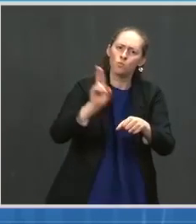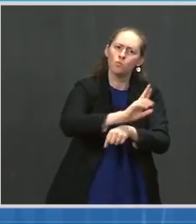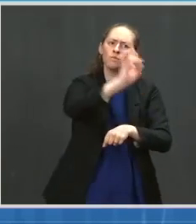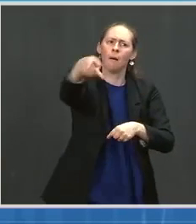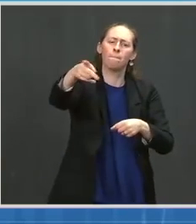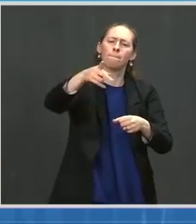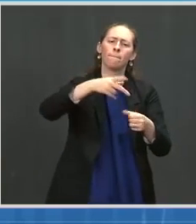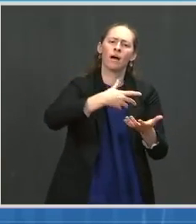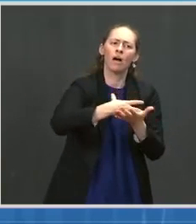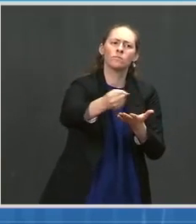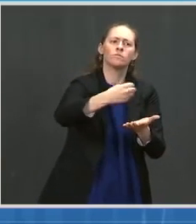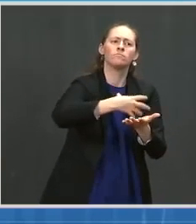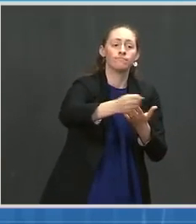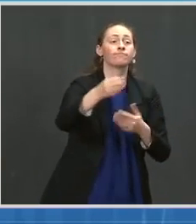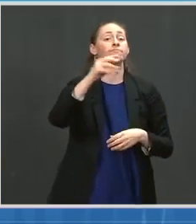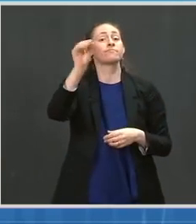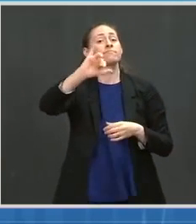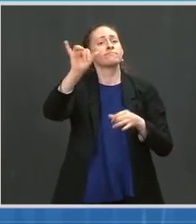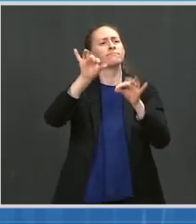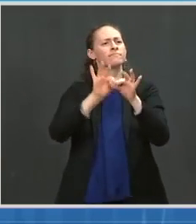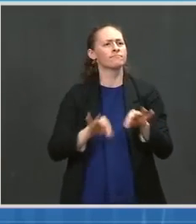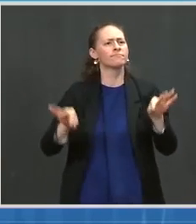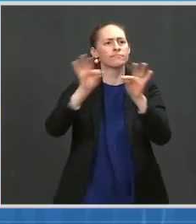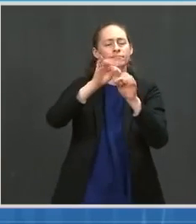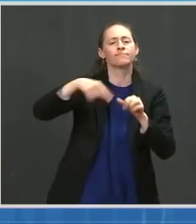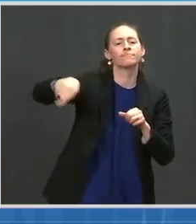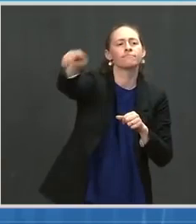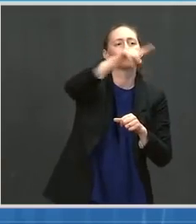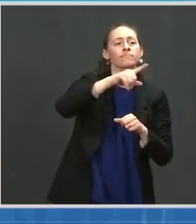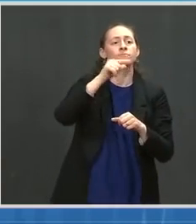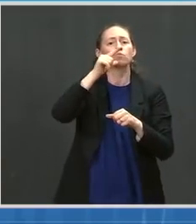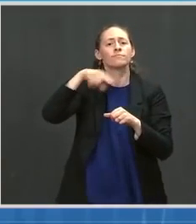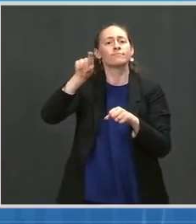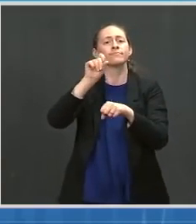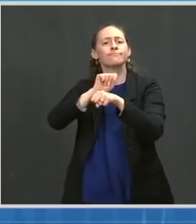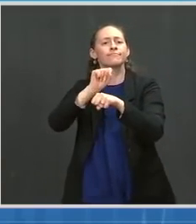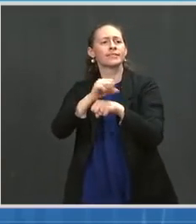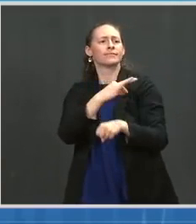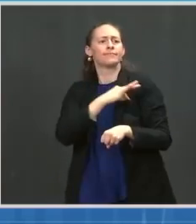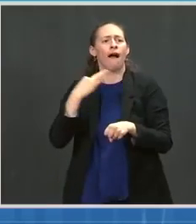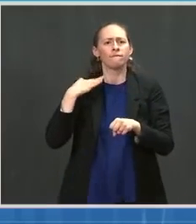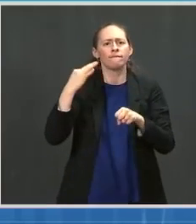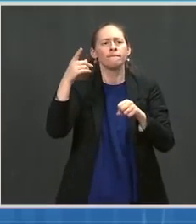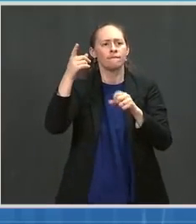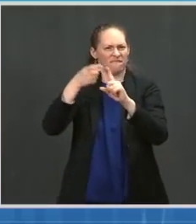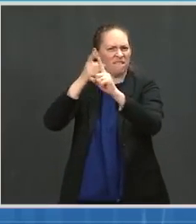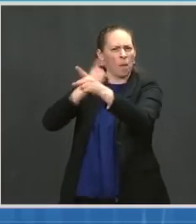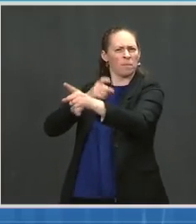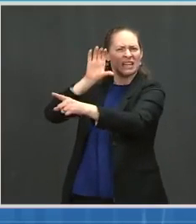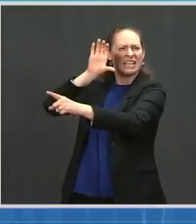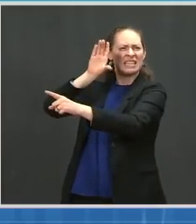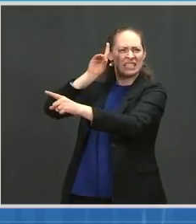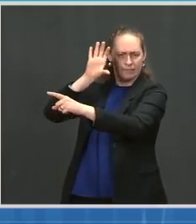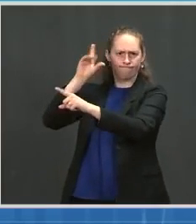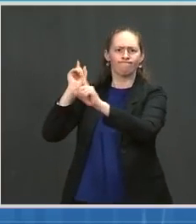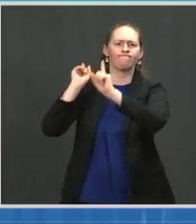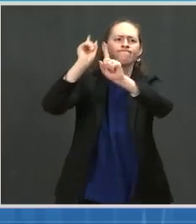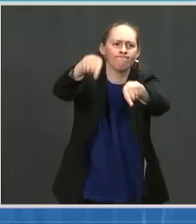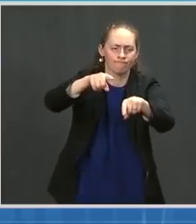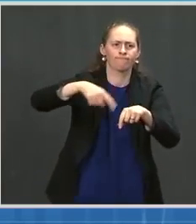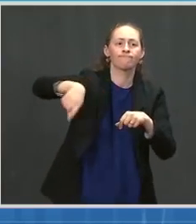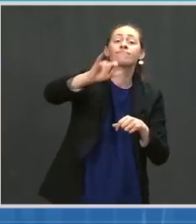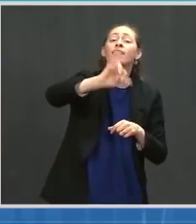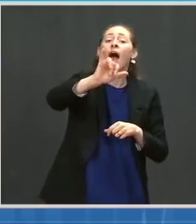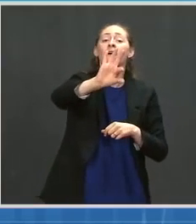offering to surge federal personnel, including CDC response teams, FEMA, DOD, and